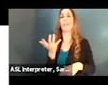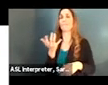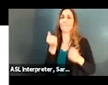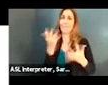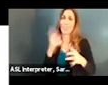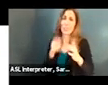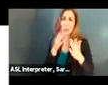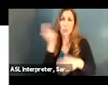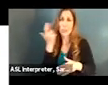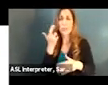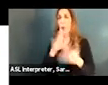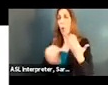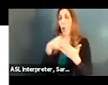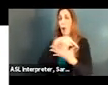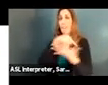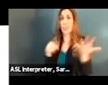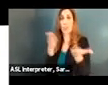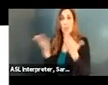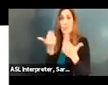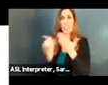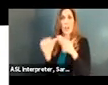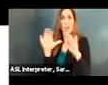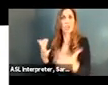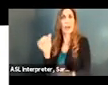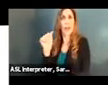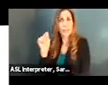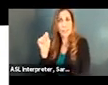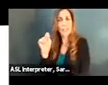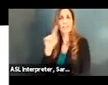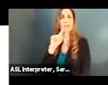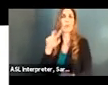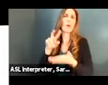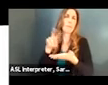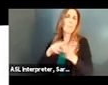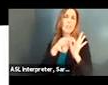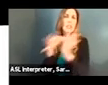all of these AT services are what's defined in IDEA.